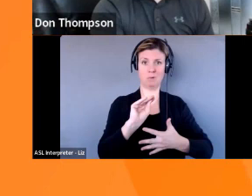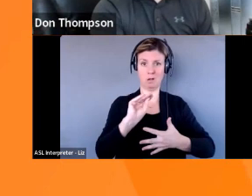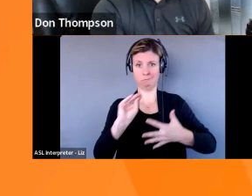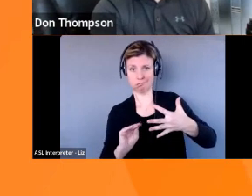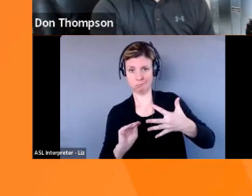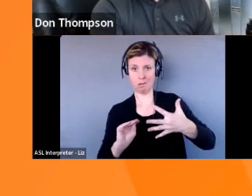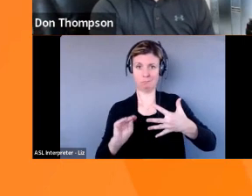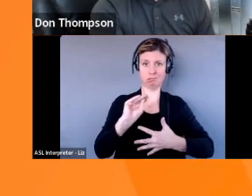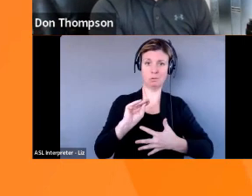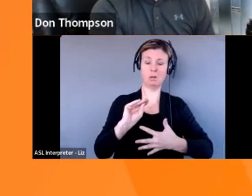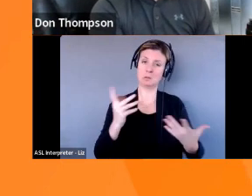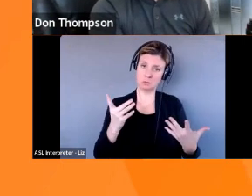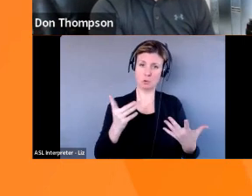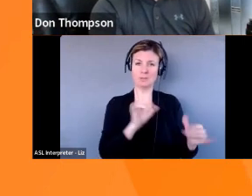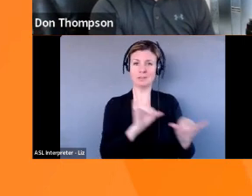Okay.